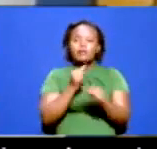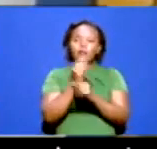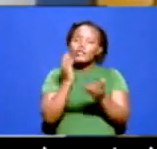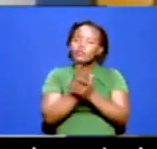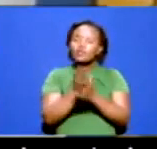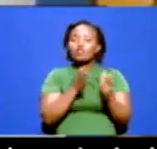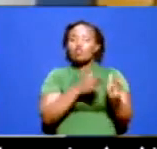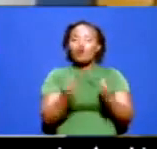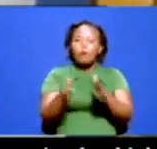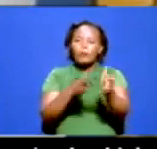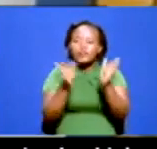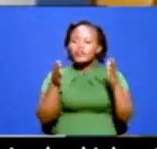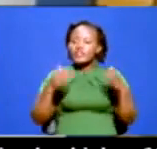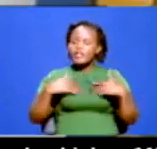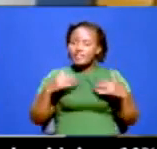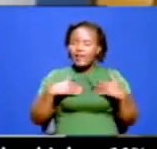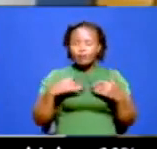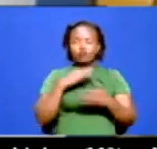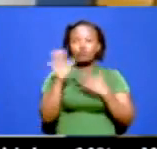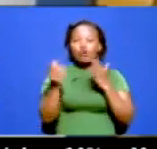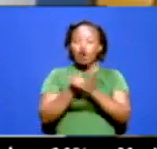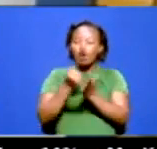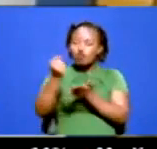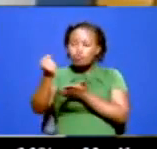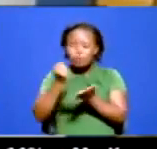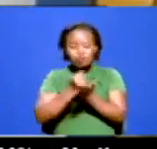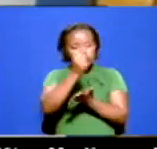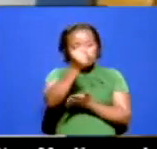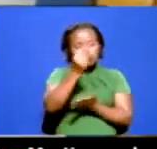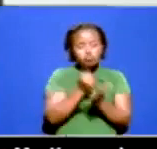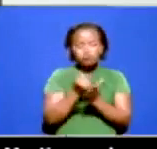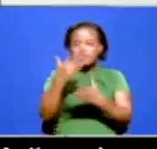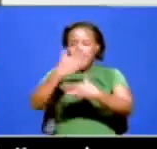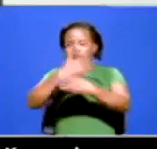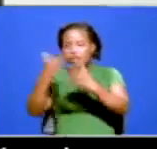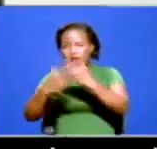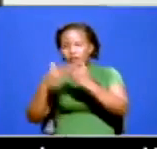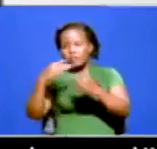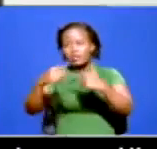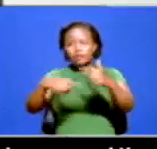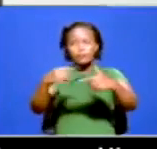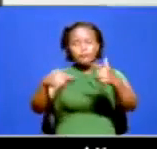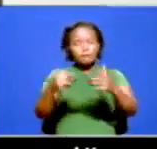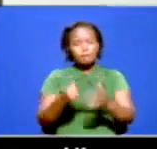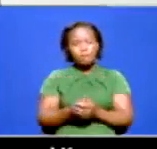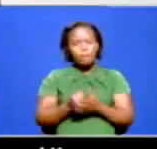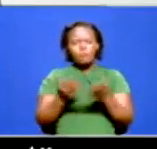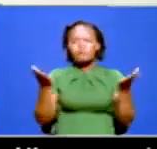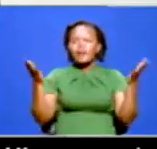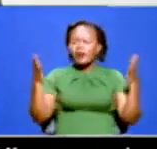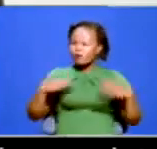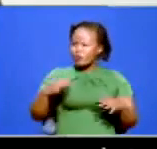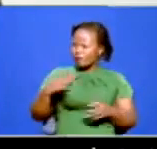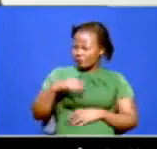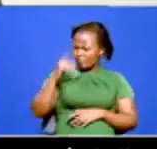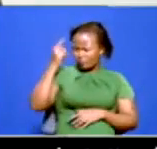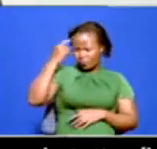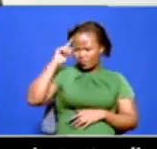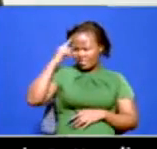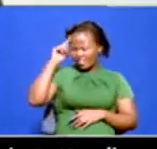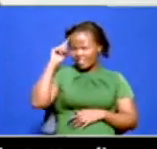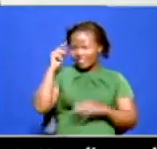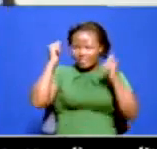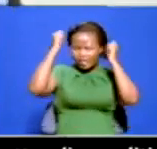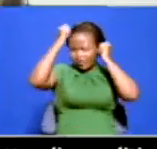within this kind of infrastructure that we are creating. I think generally the public sees the military generally from the aspect of